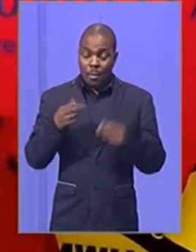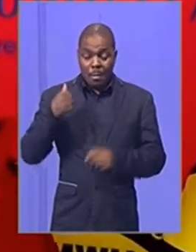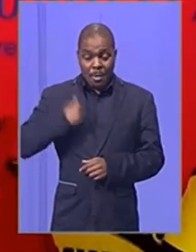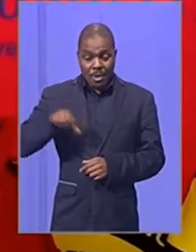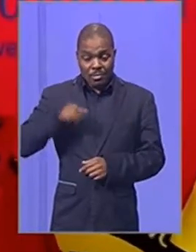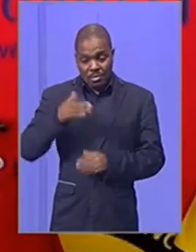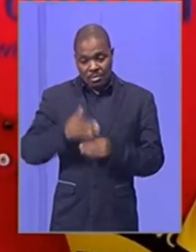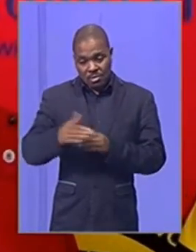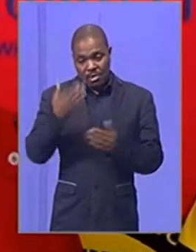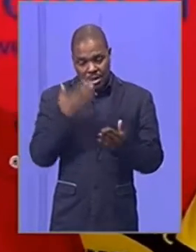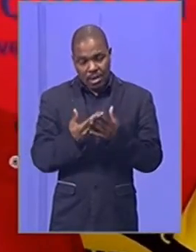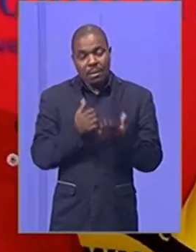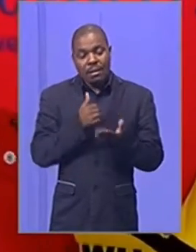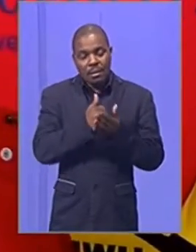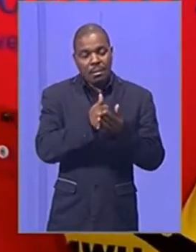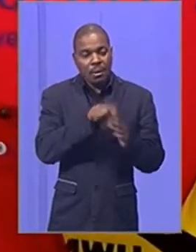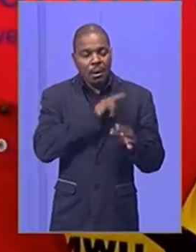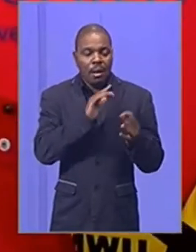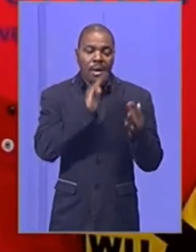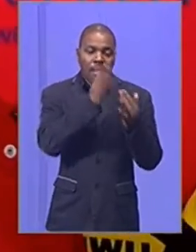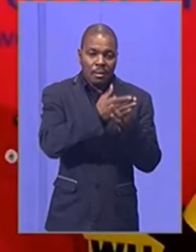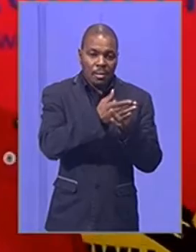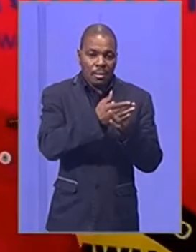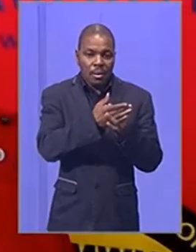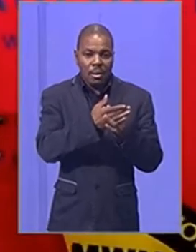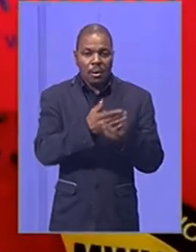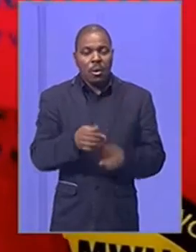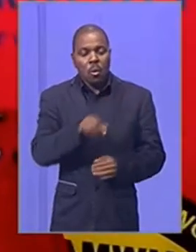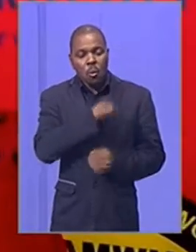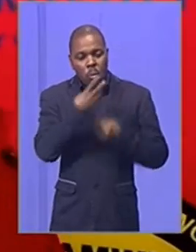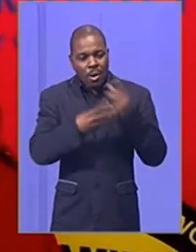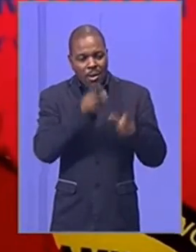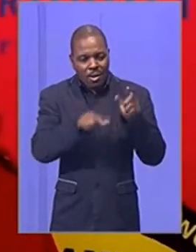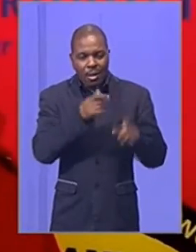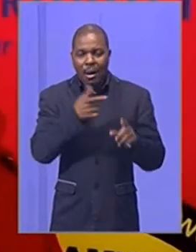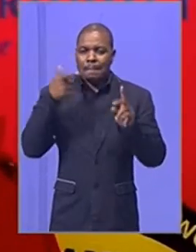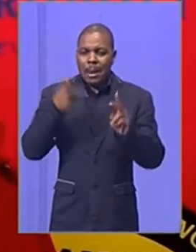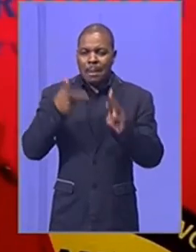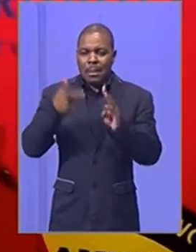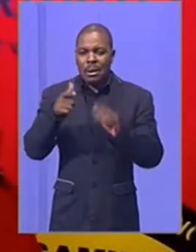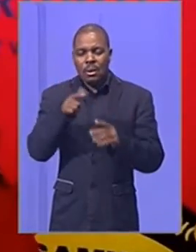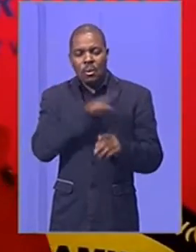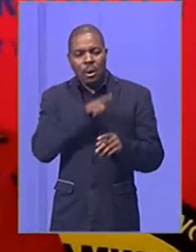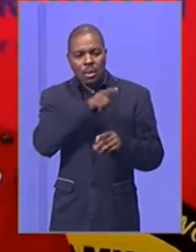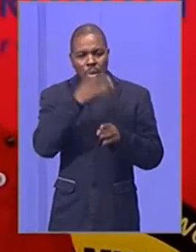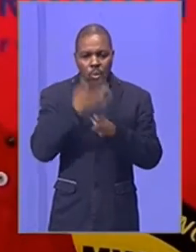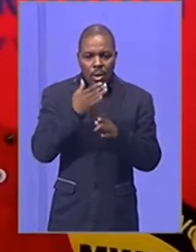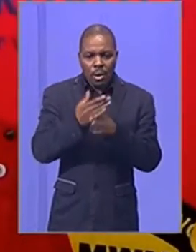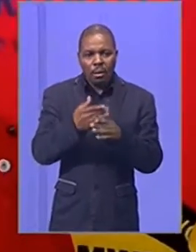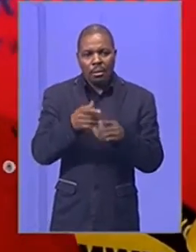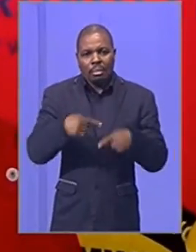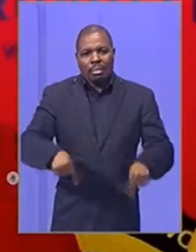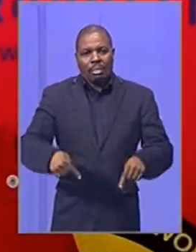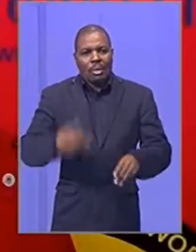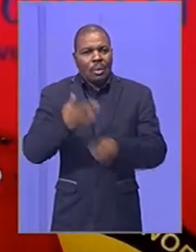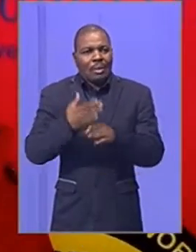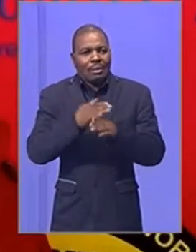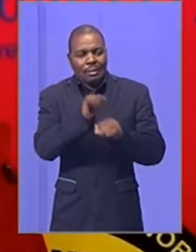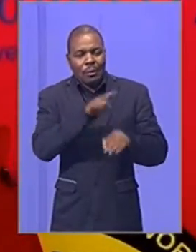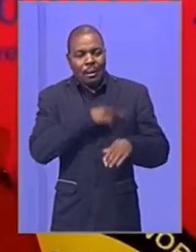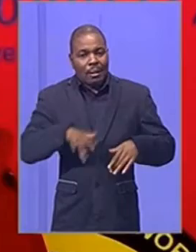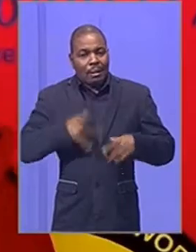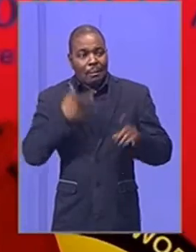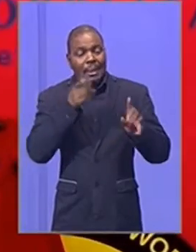will make good on its promise to intervene in the killing of workers. She says workers will now be afraid to do their work because they fear for their